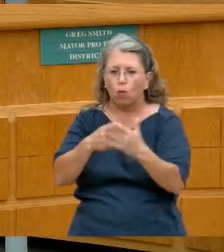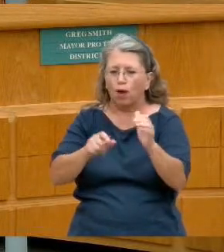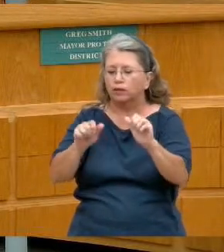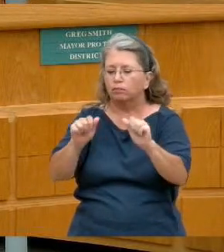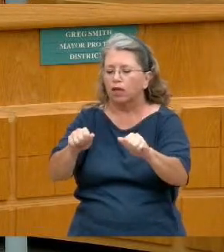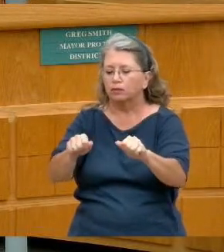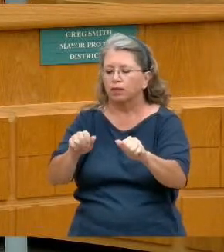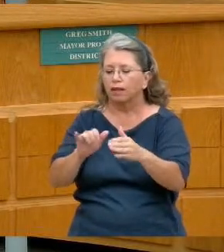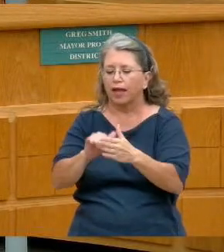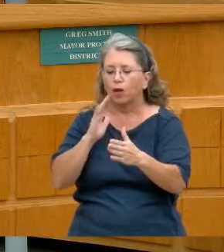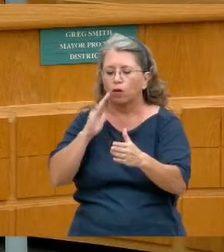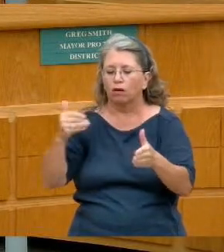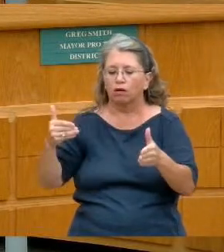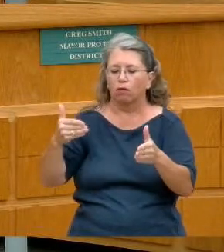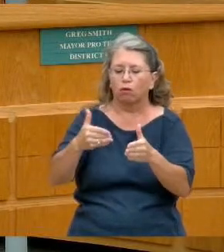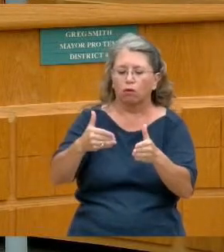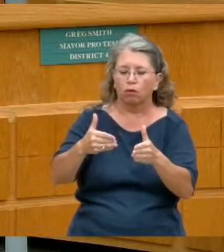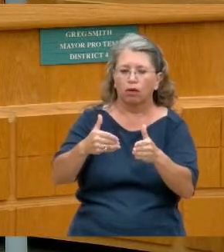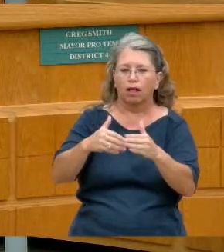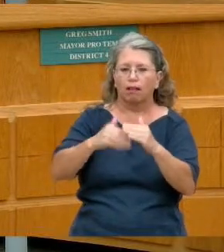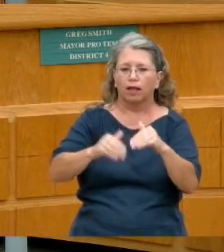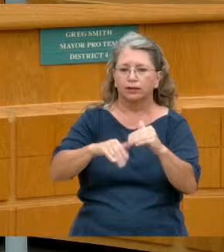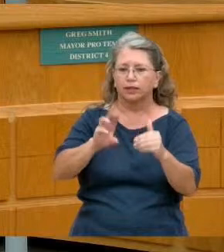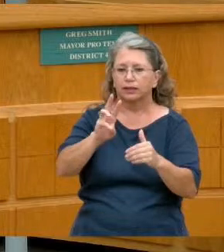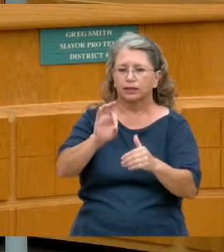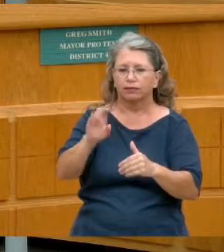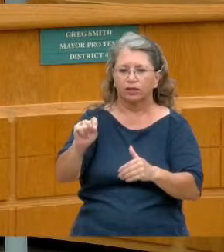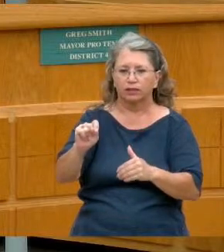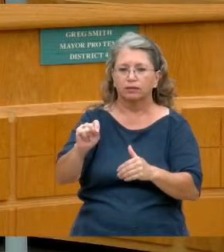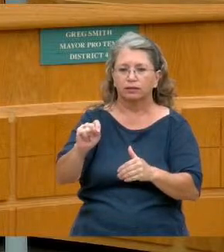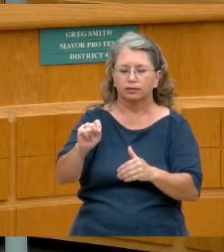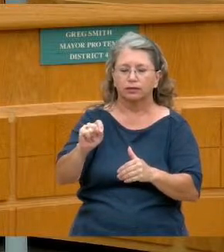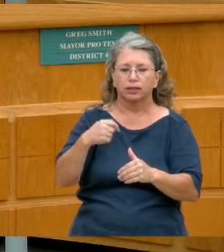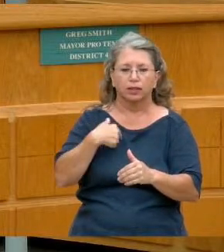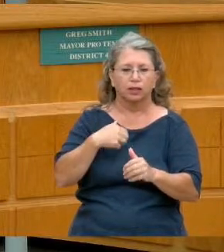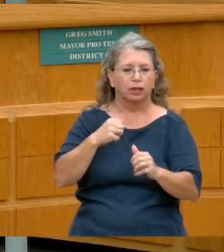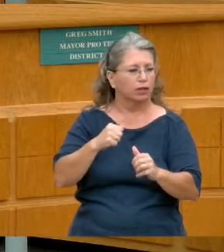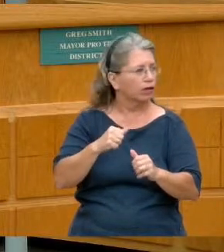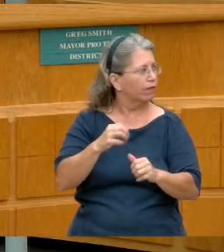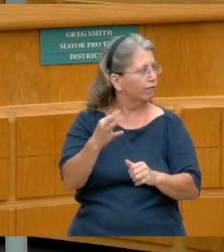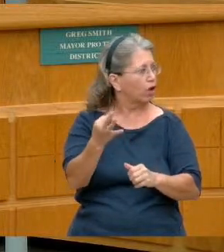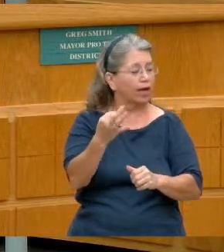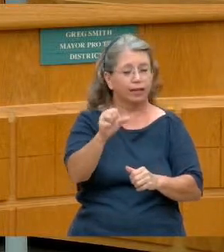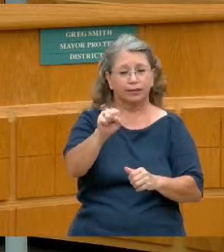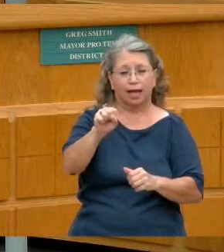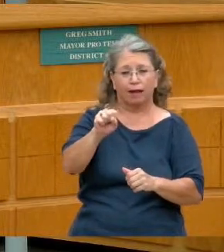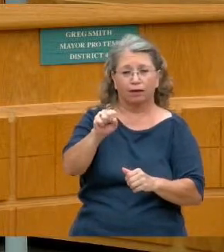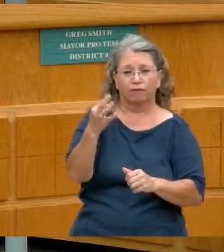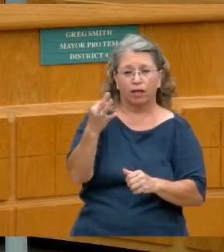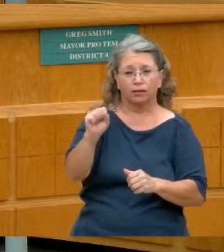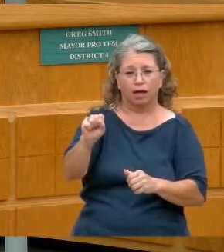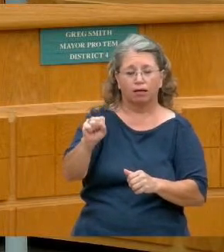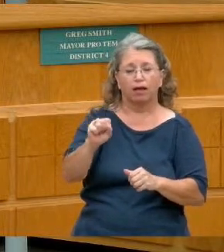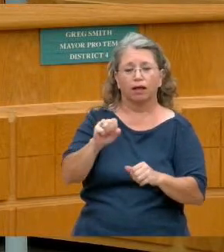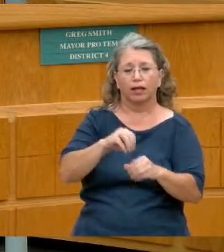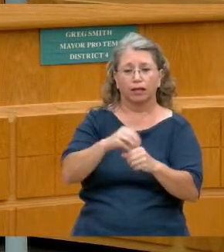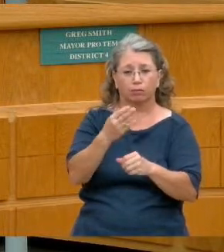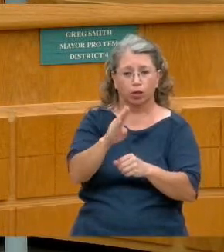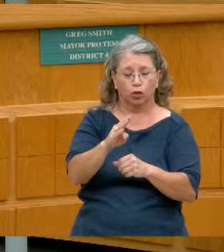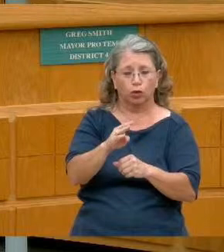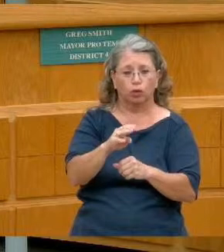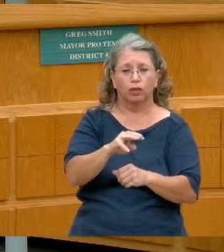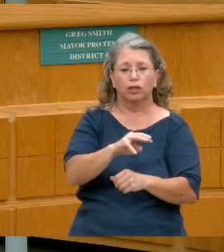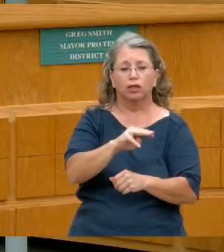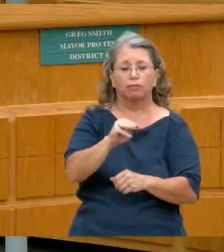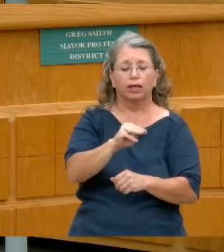transfer COVID. And we have this broken out in Fridays and Saturdays in blue and Mondays through Thursdays in black. I left